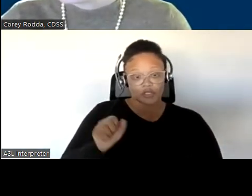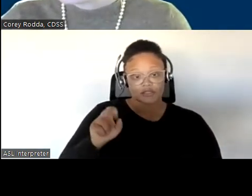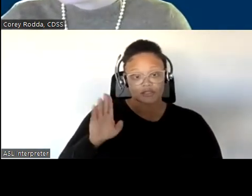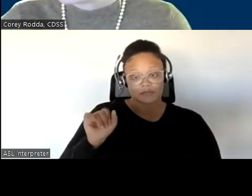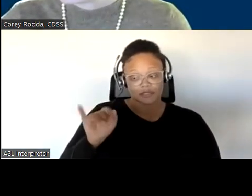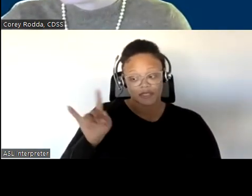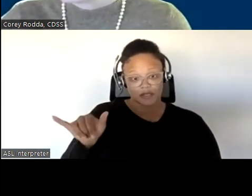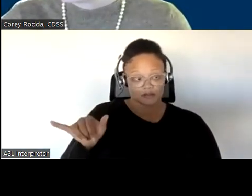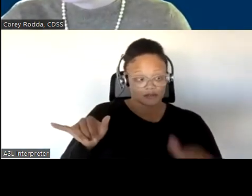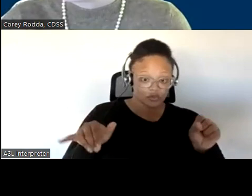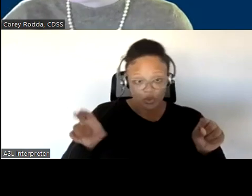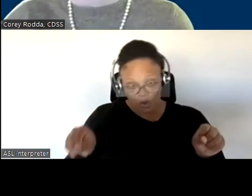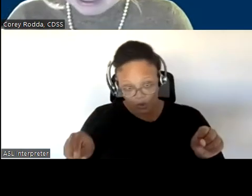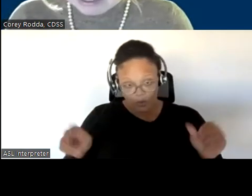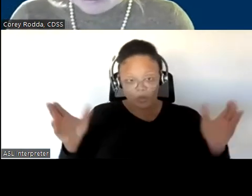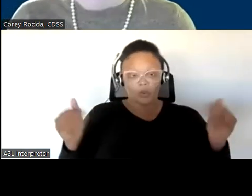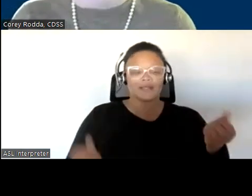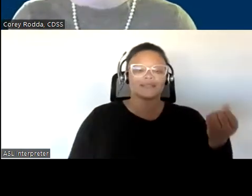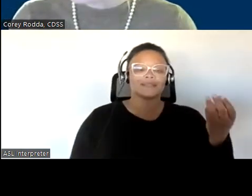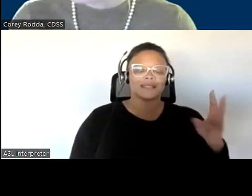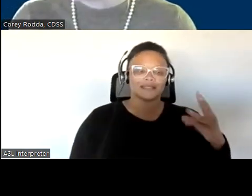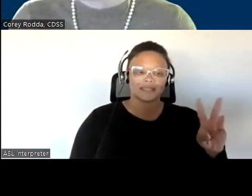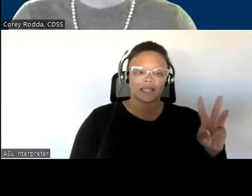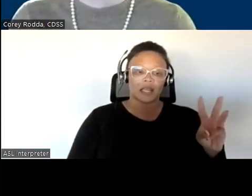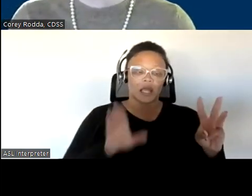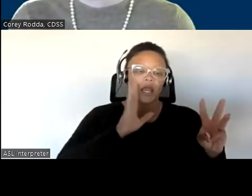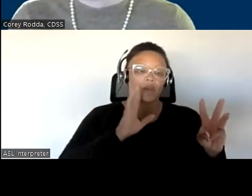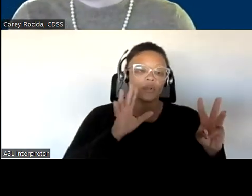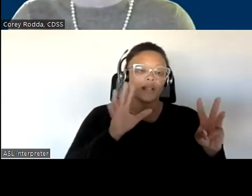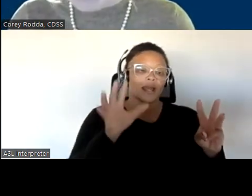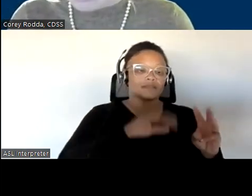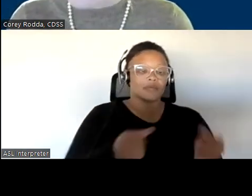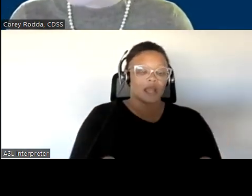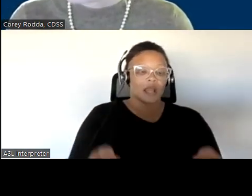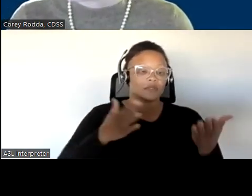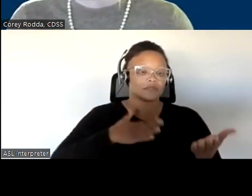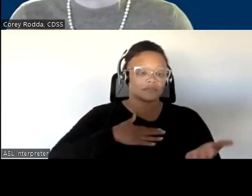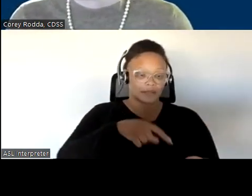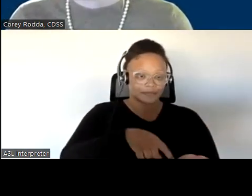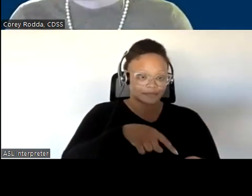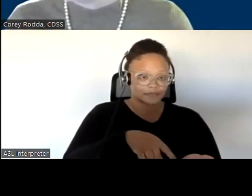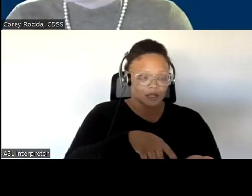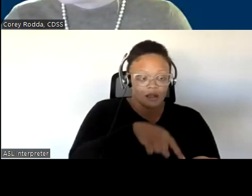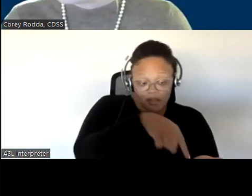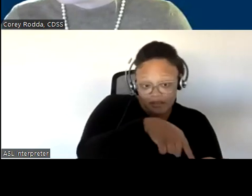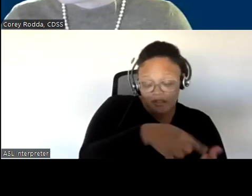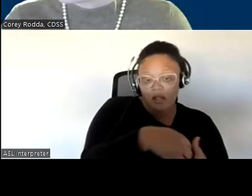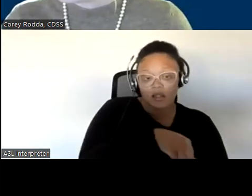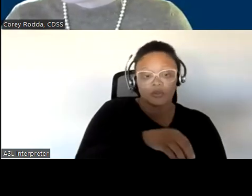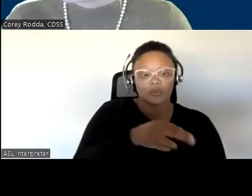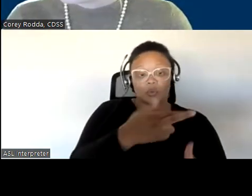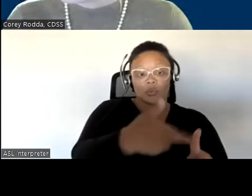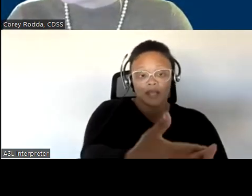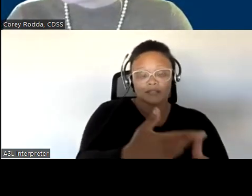for 16, I'm going to estimate my monthly expenses. And this includes rent, mortgage utilities, goods to